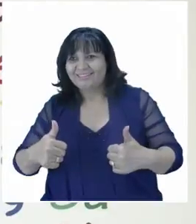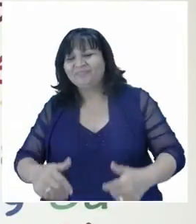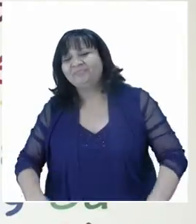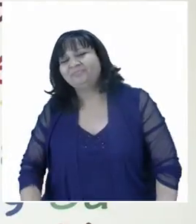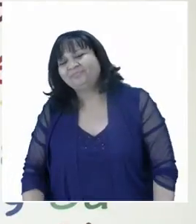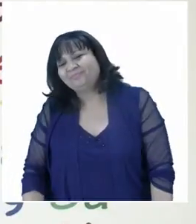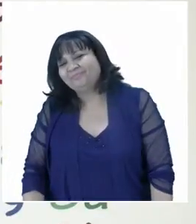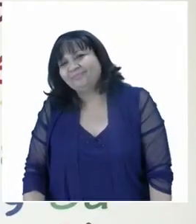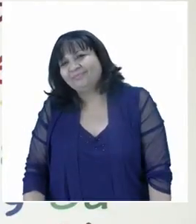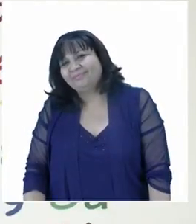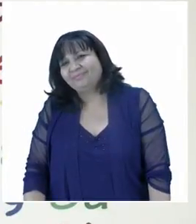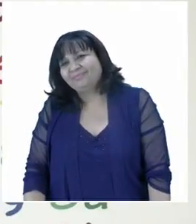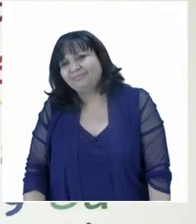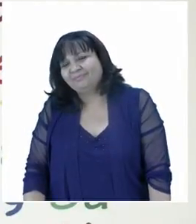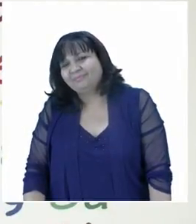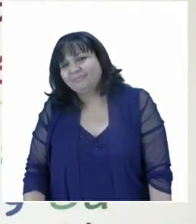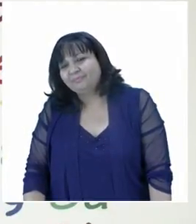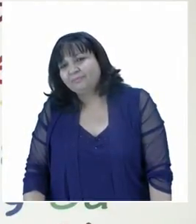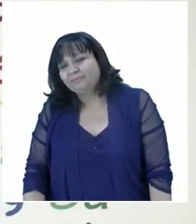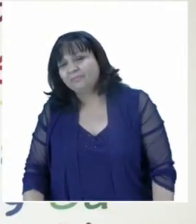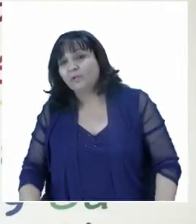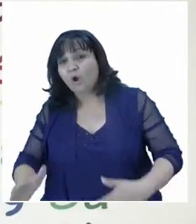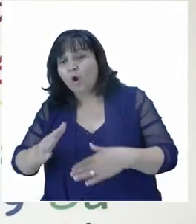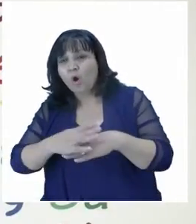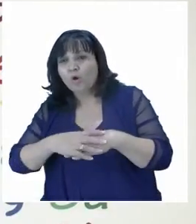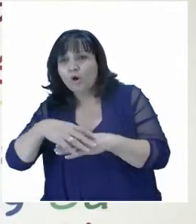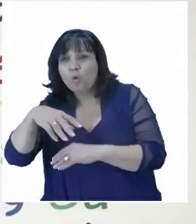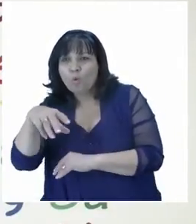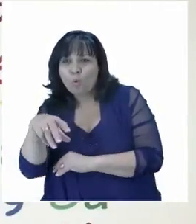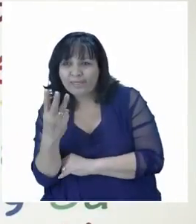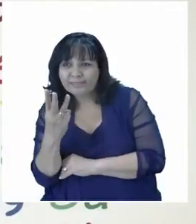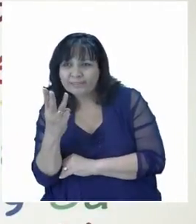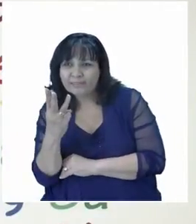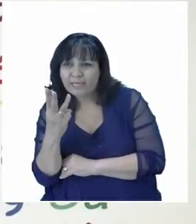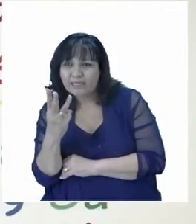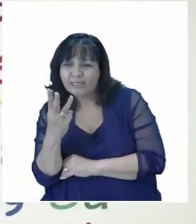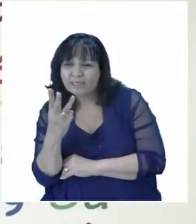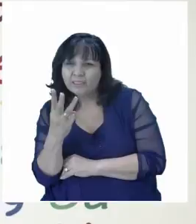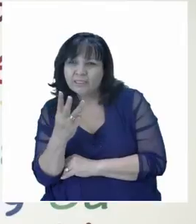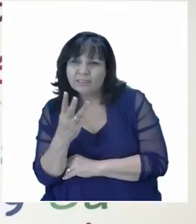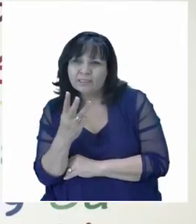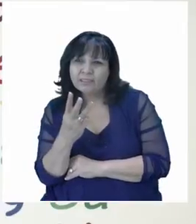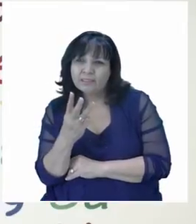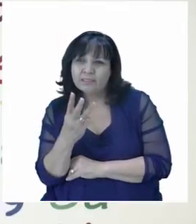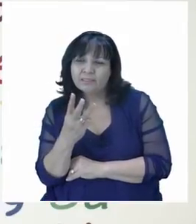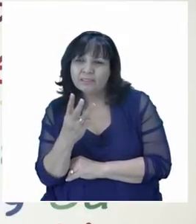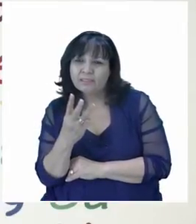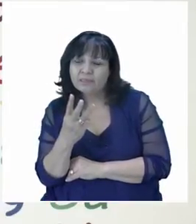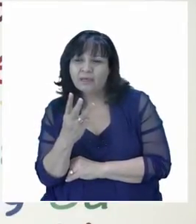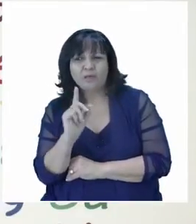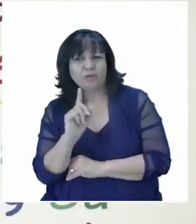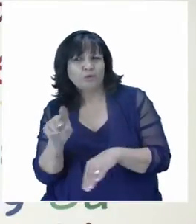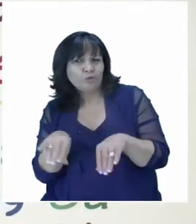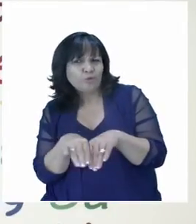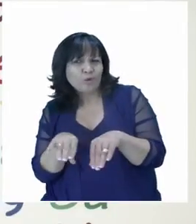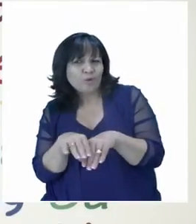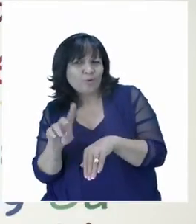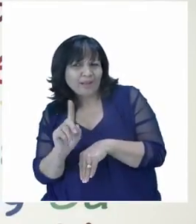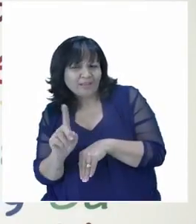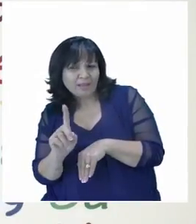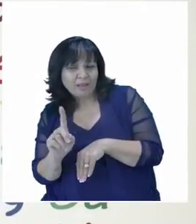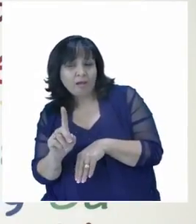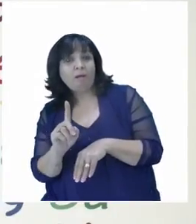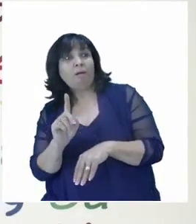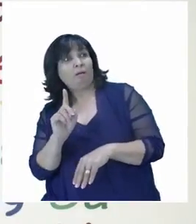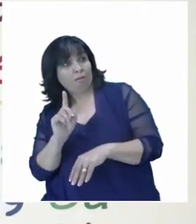then on Wednesday, I am painting. Can